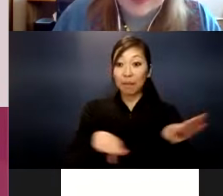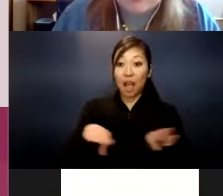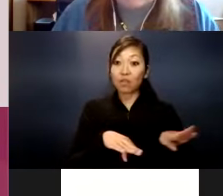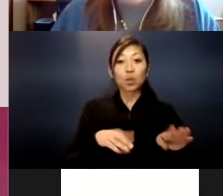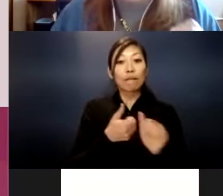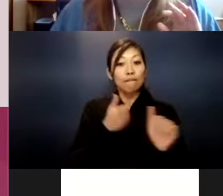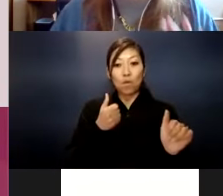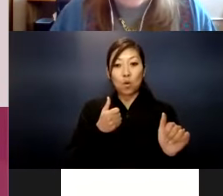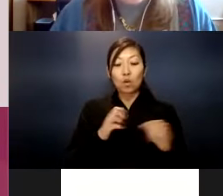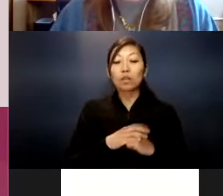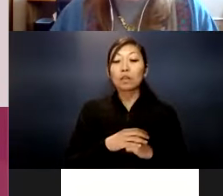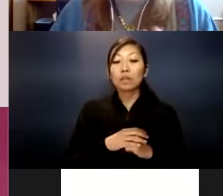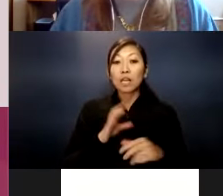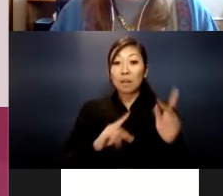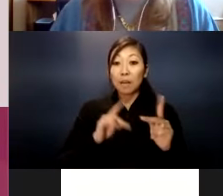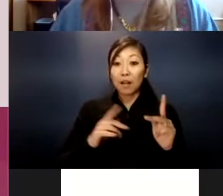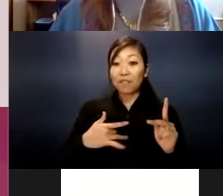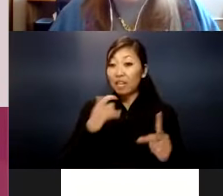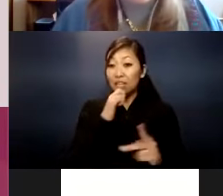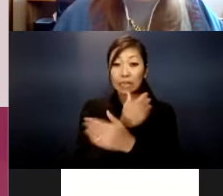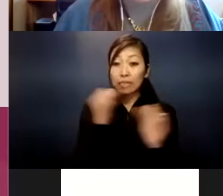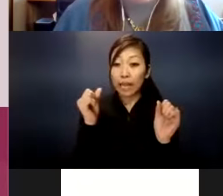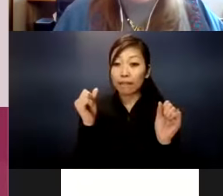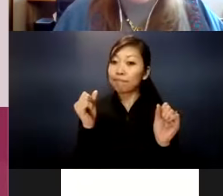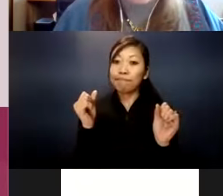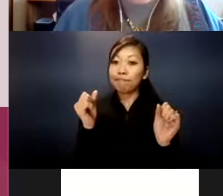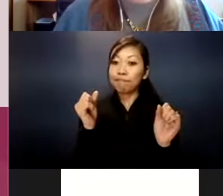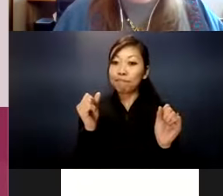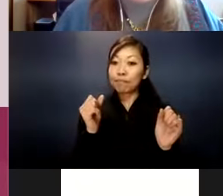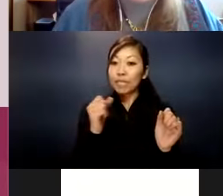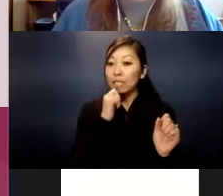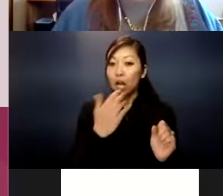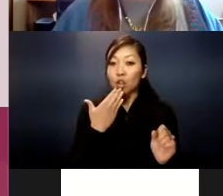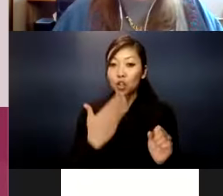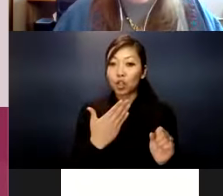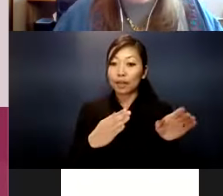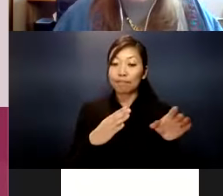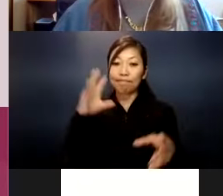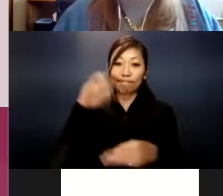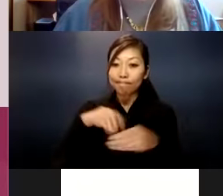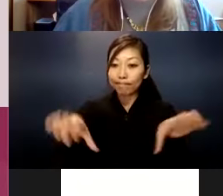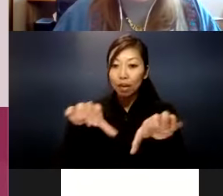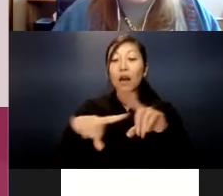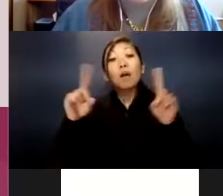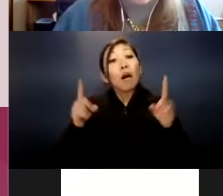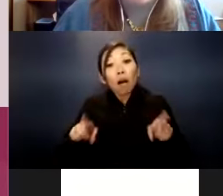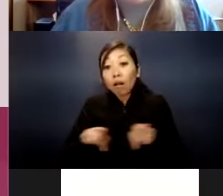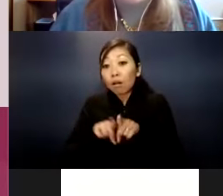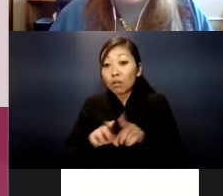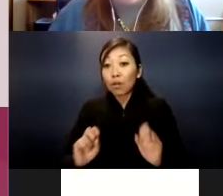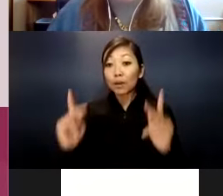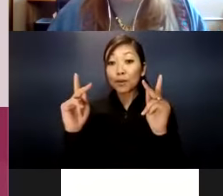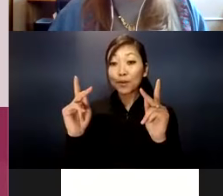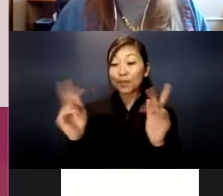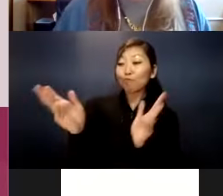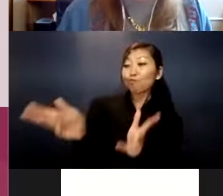feel unsafe. But this is also an opportunity to help this young person that you know